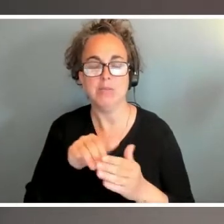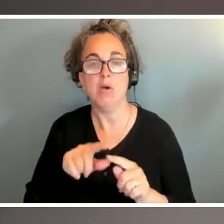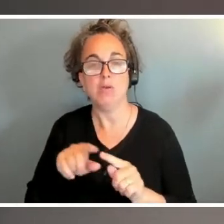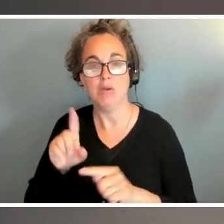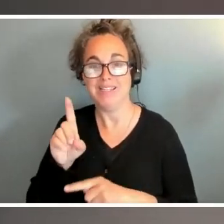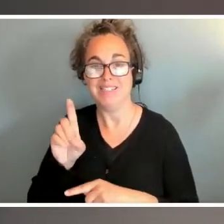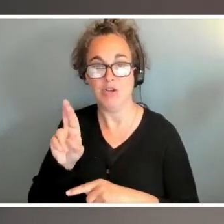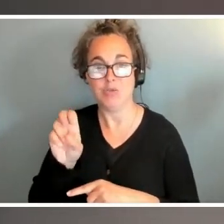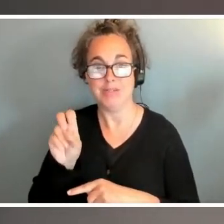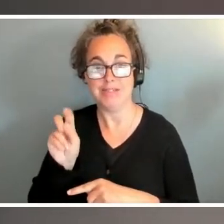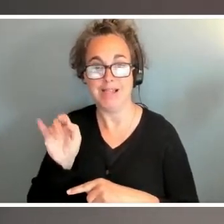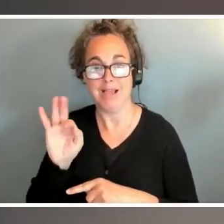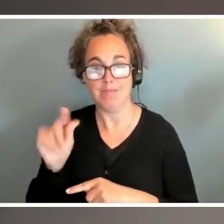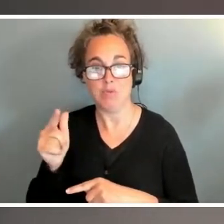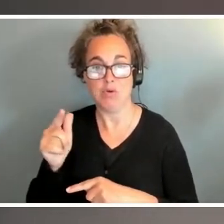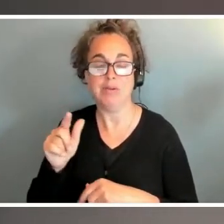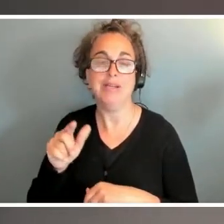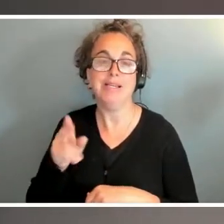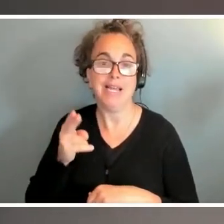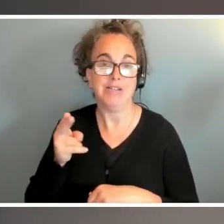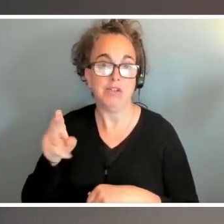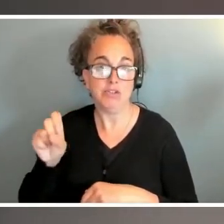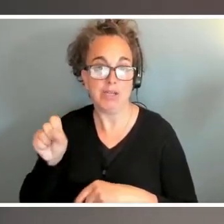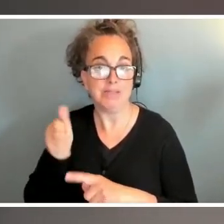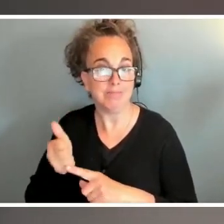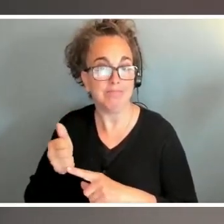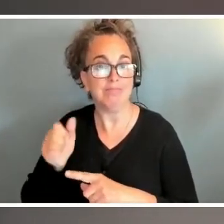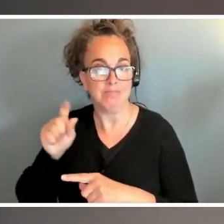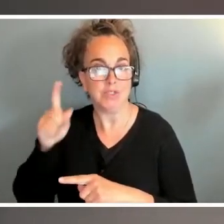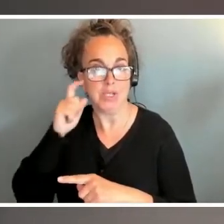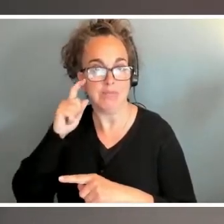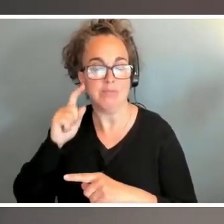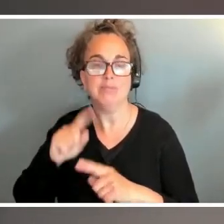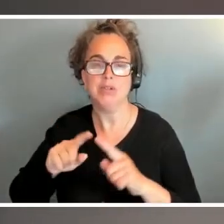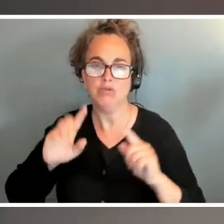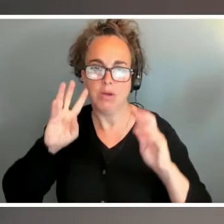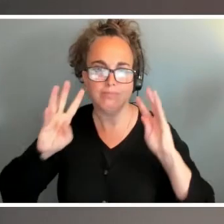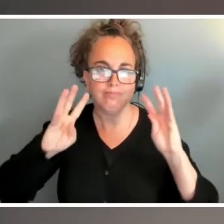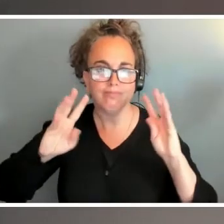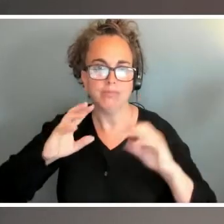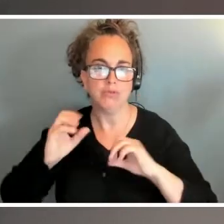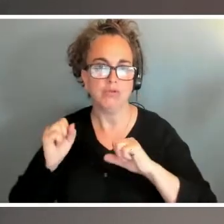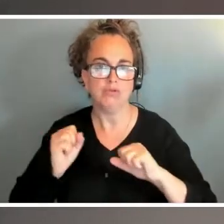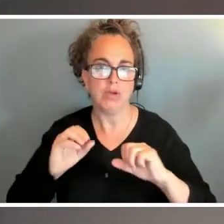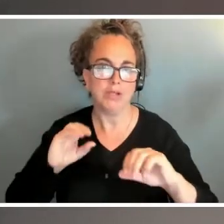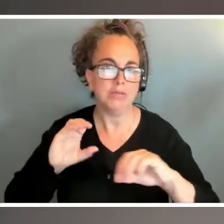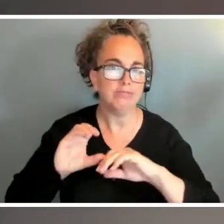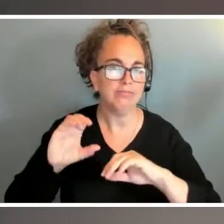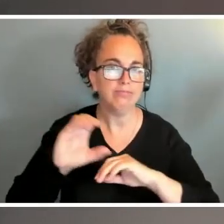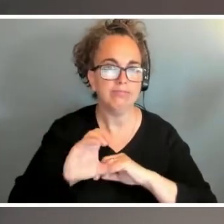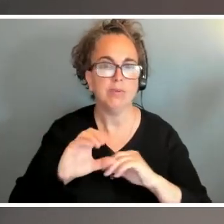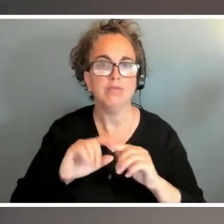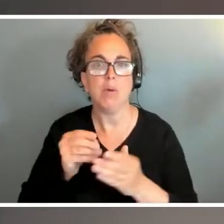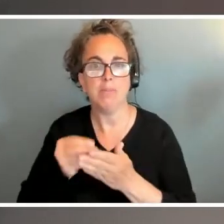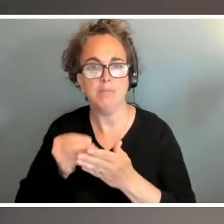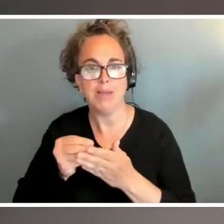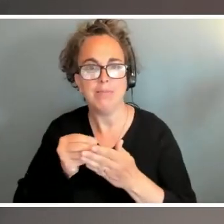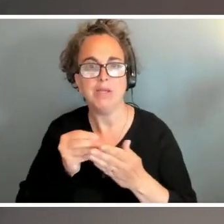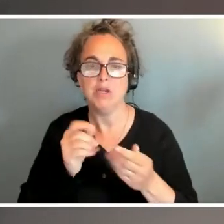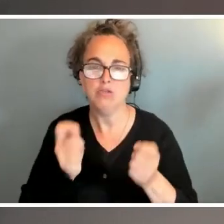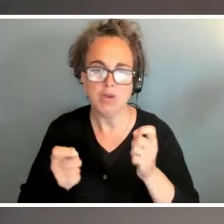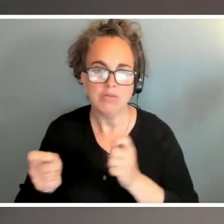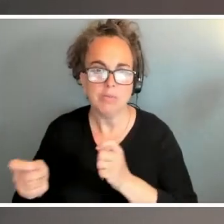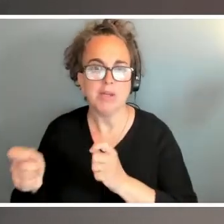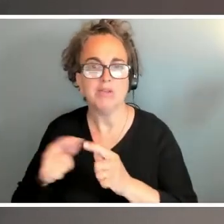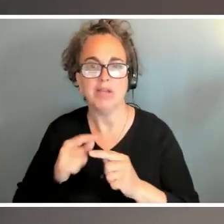U.S. Department of Health and Human Services is developing their strategy to strengthen primary care through payment transformation and